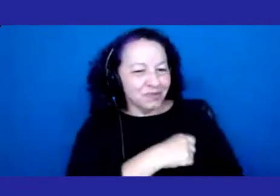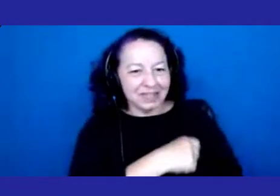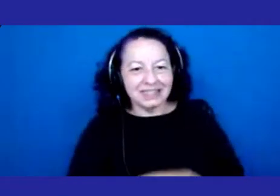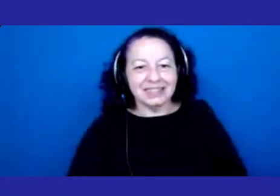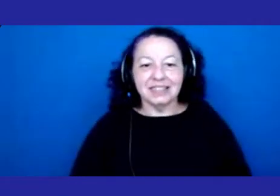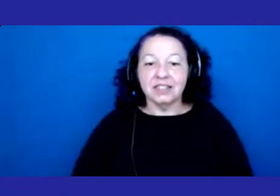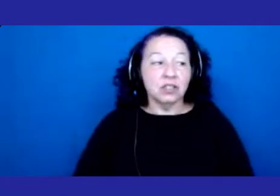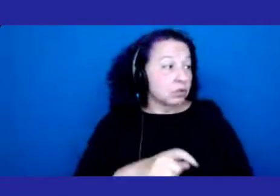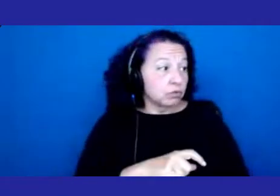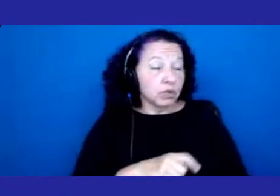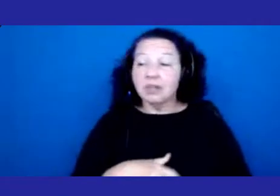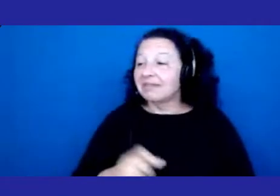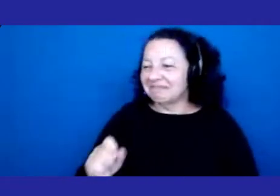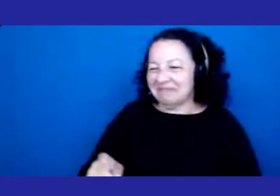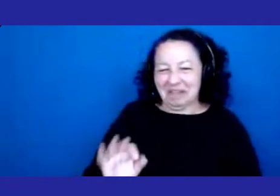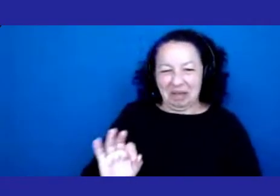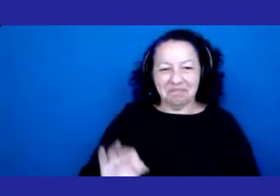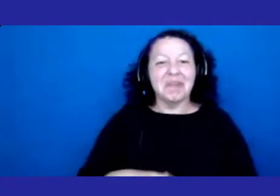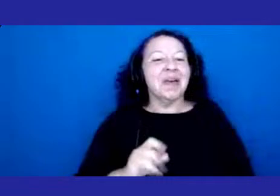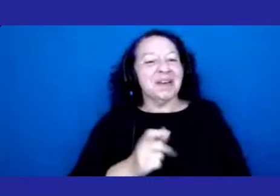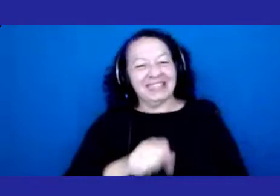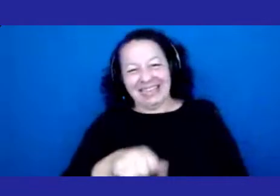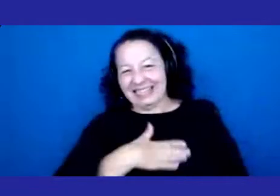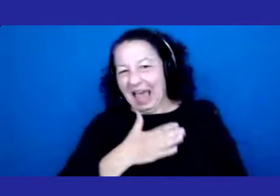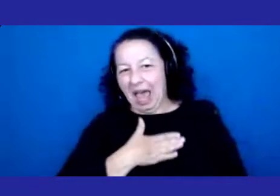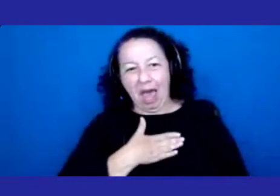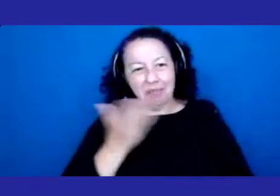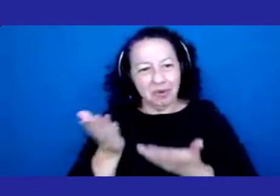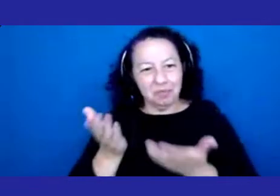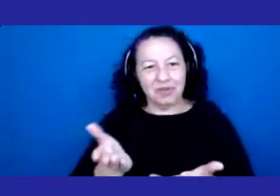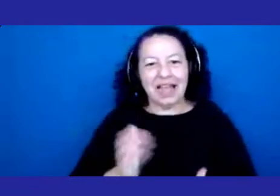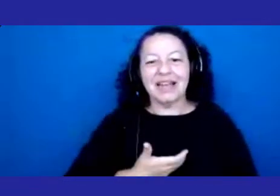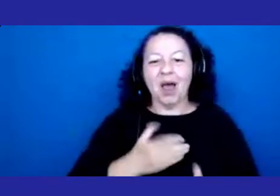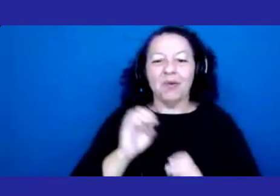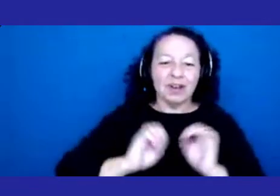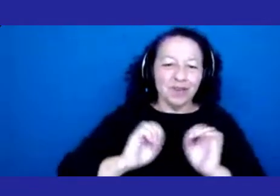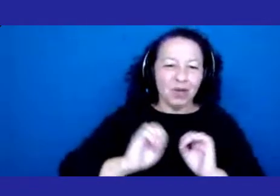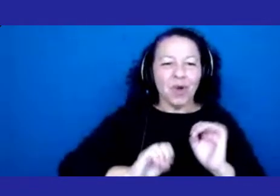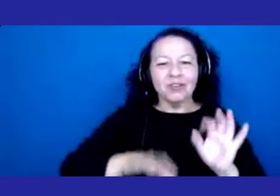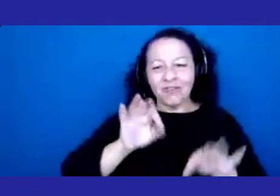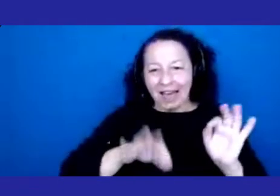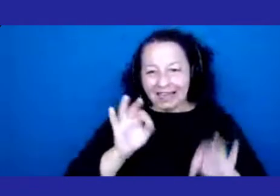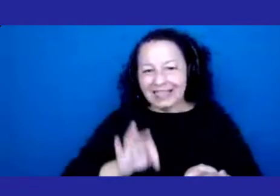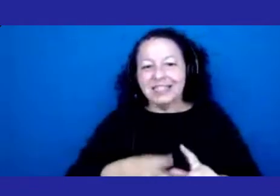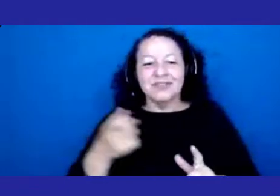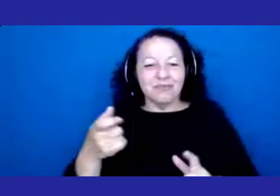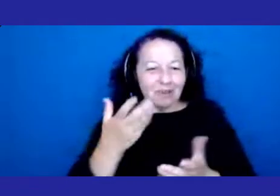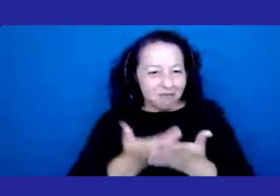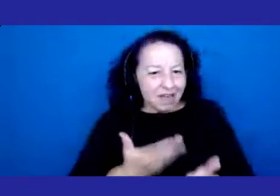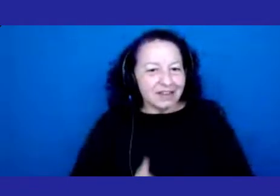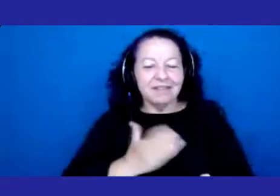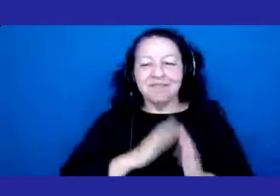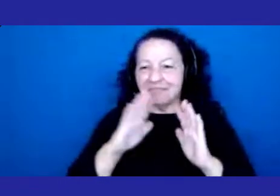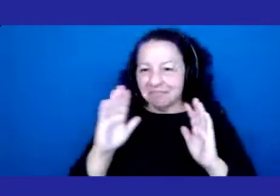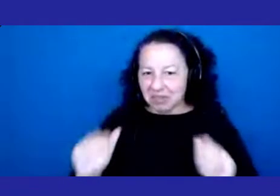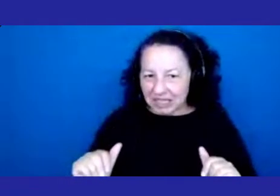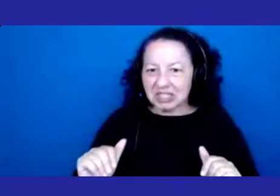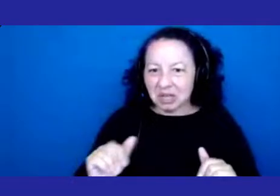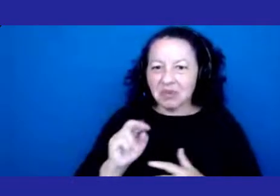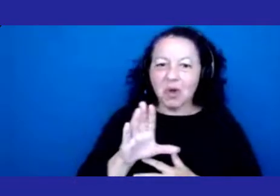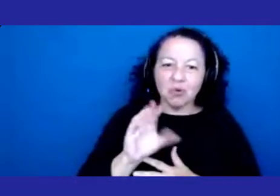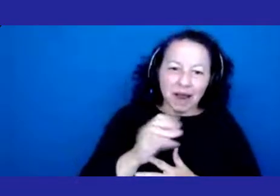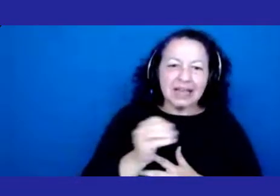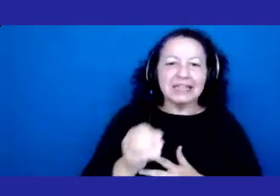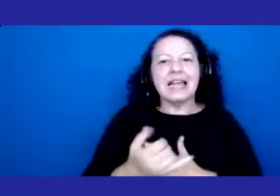good. Great. So yeah, we're happy to present you with our evaluation findings on validating our system's race and ethnicity